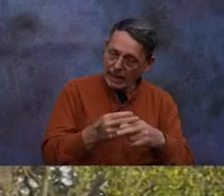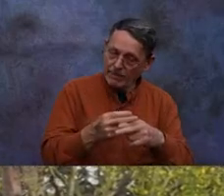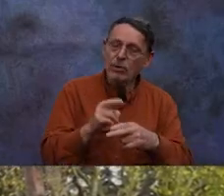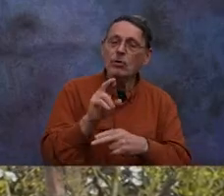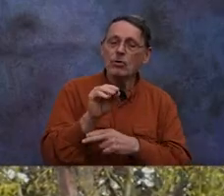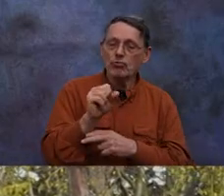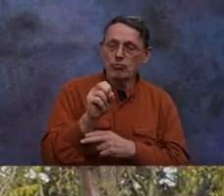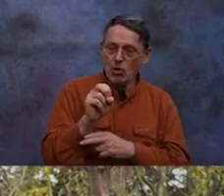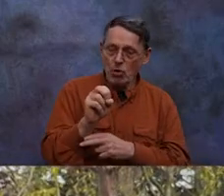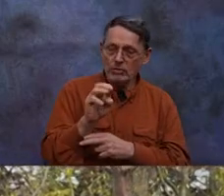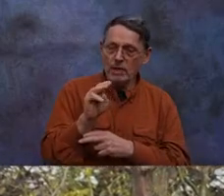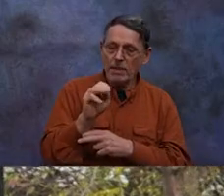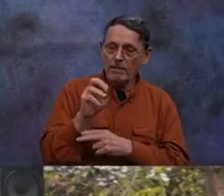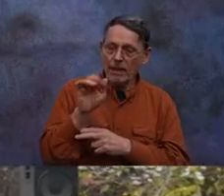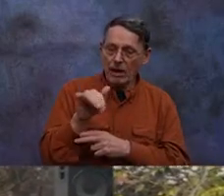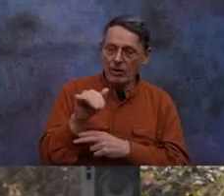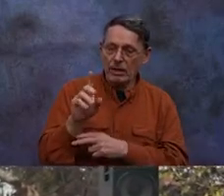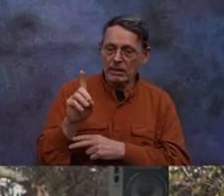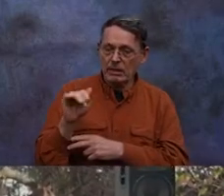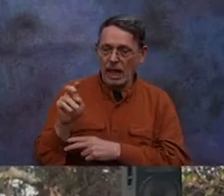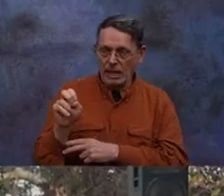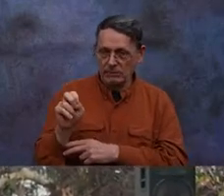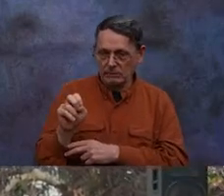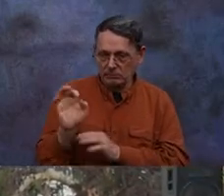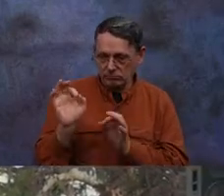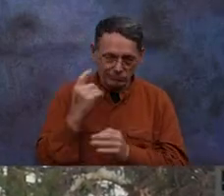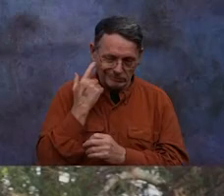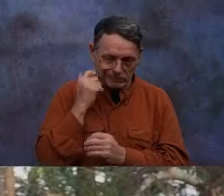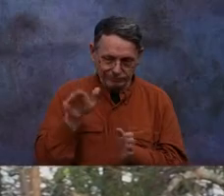and I name Rose Maidens.